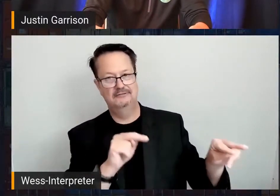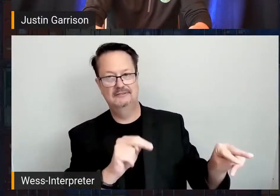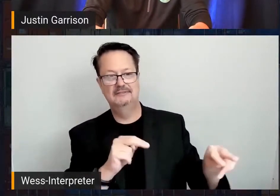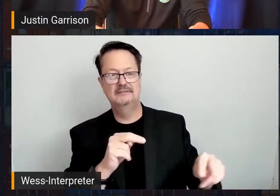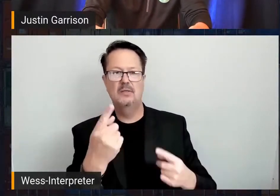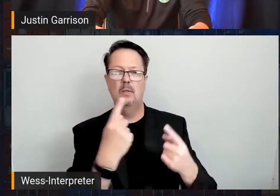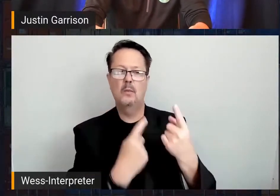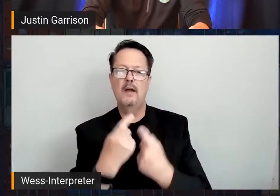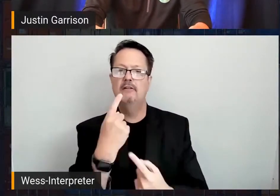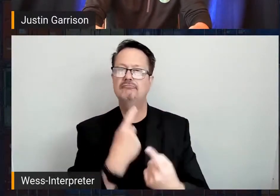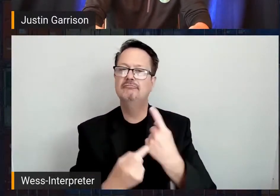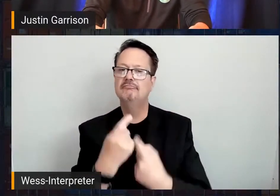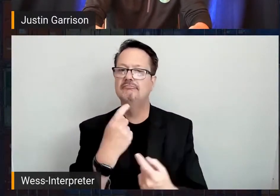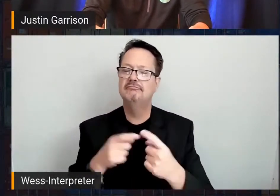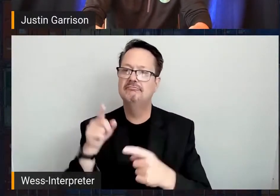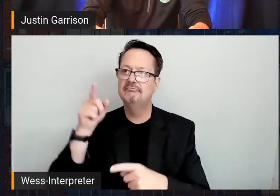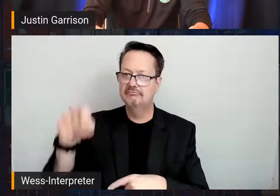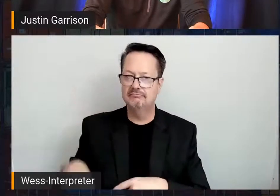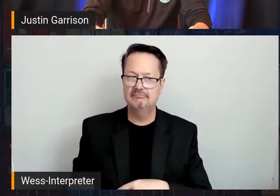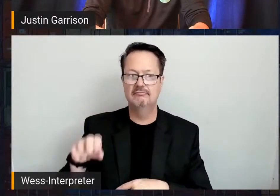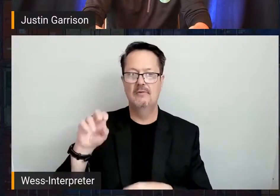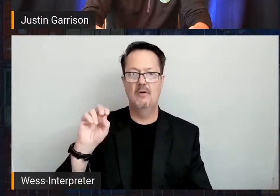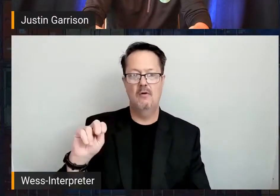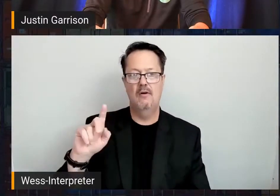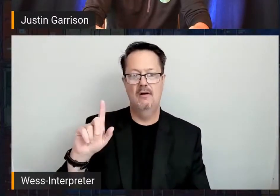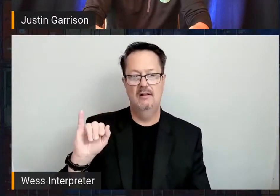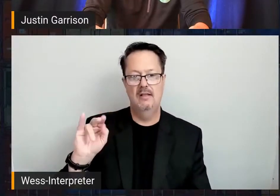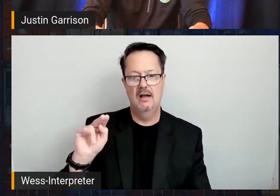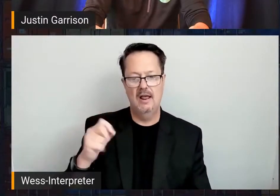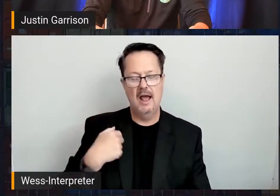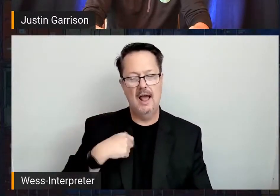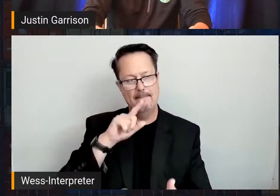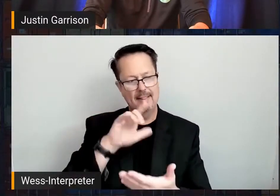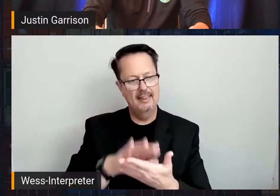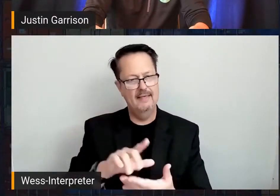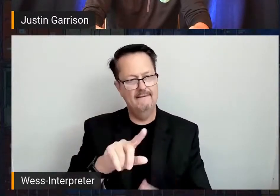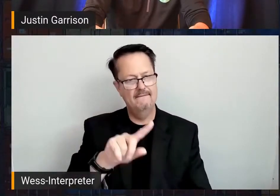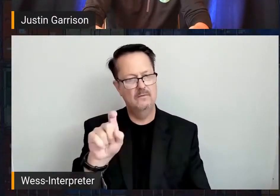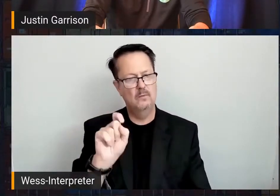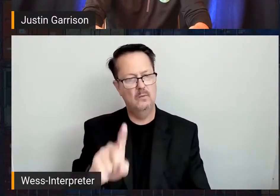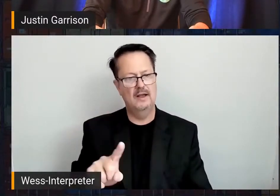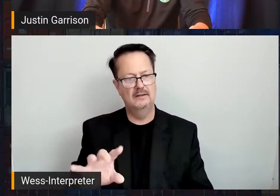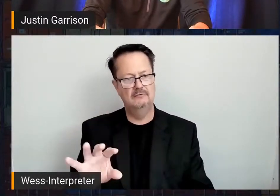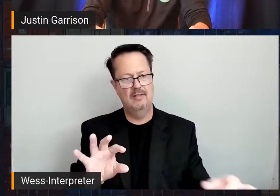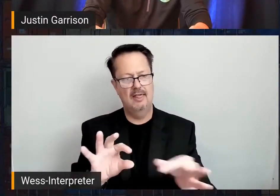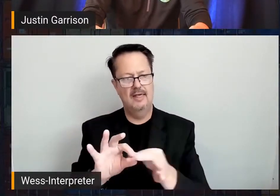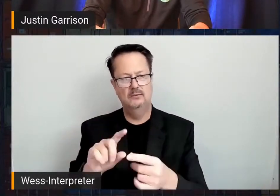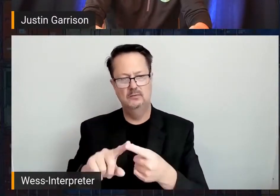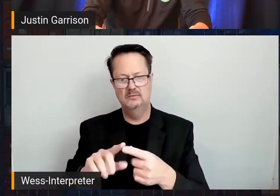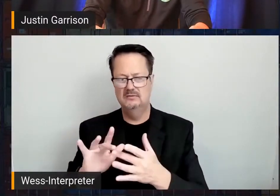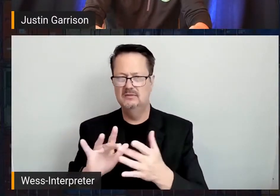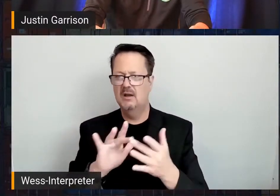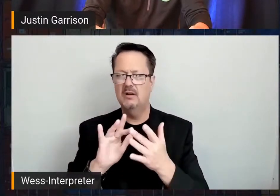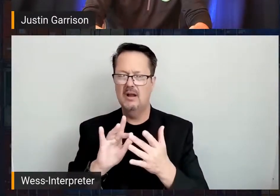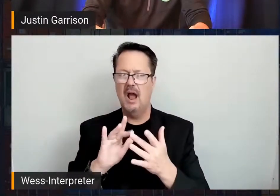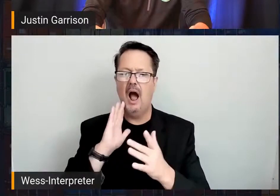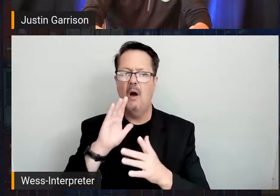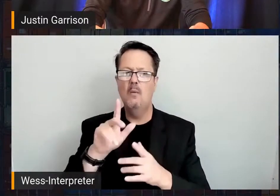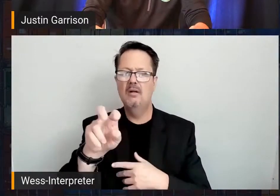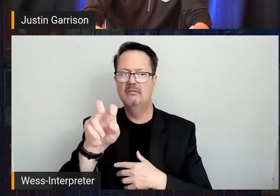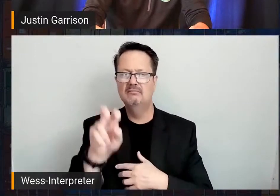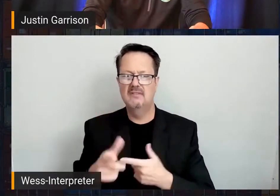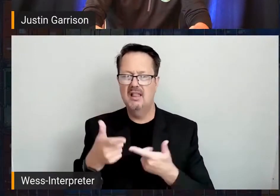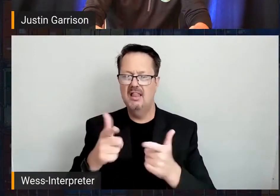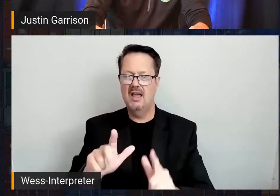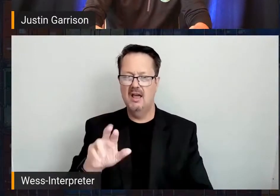questions on online, and I believe there is a question related to networking. I'll let Raphael dive